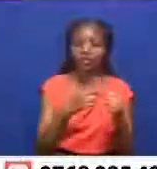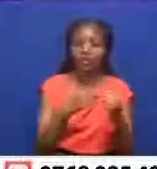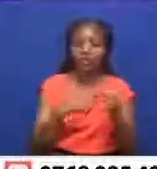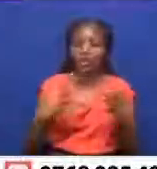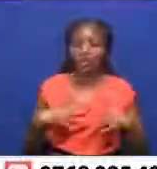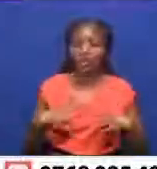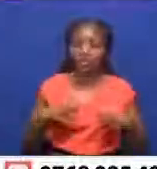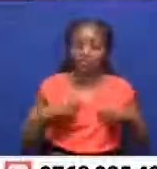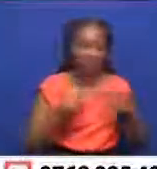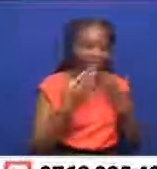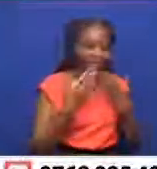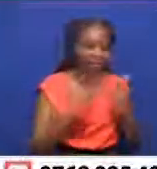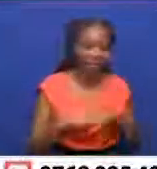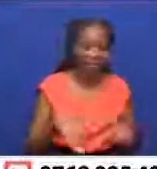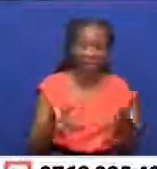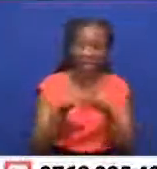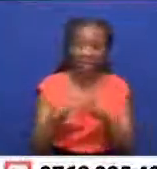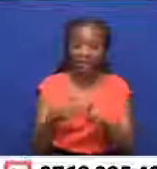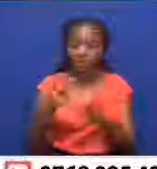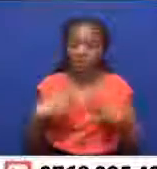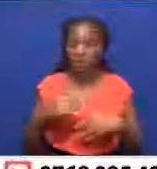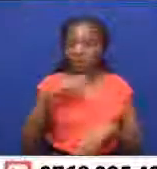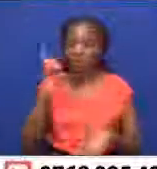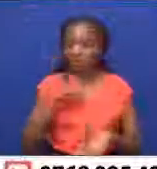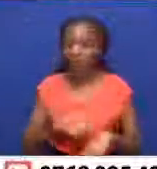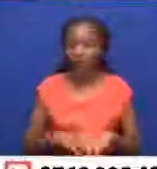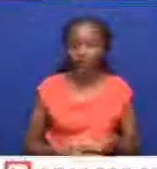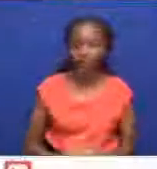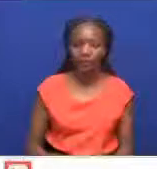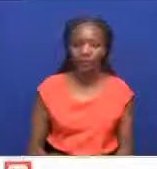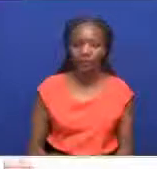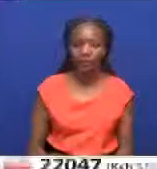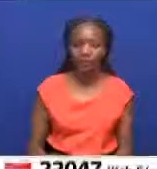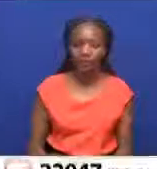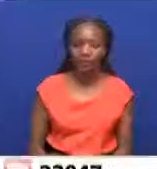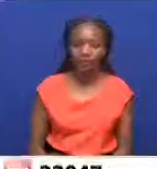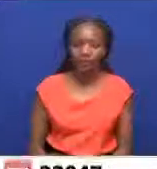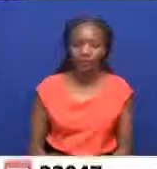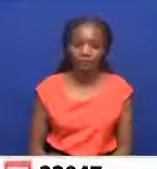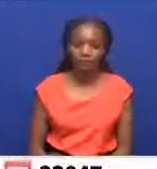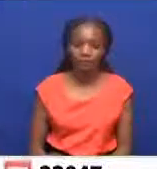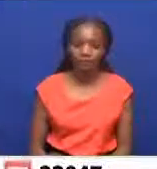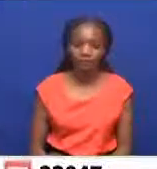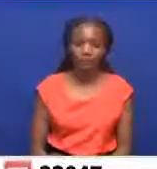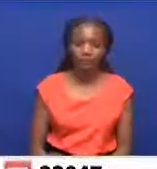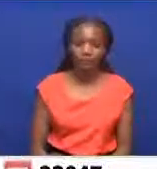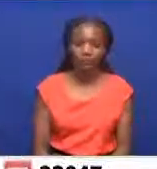people have recovered as 2 more people succumbed to the virus. Zainab Mohammed, TV47.